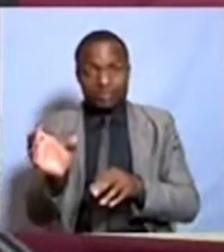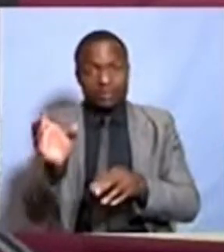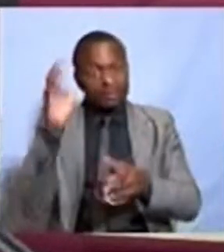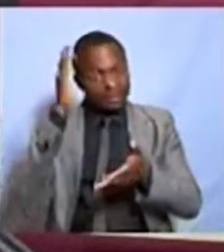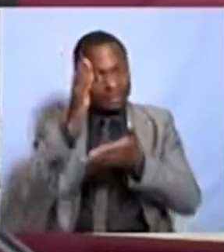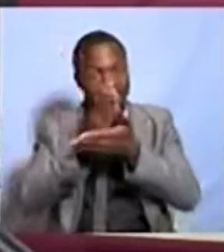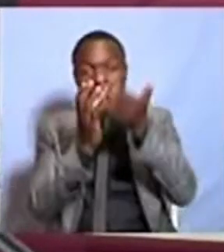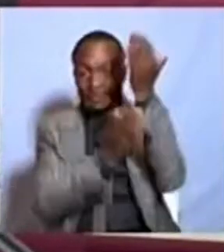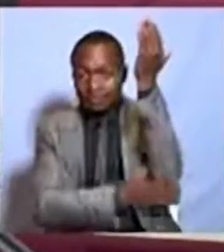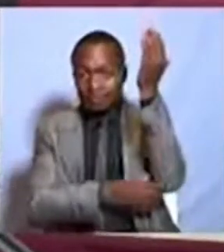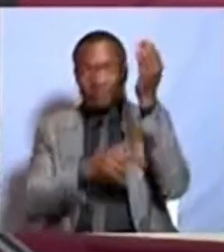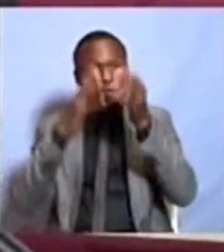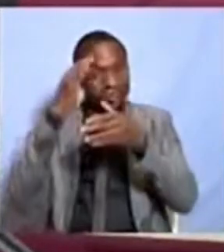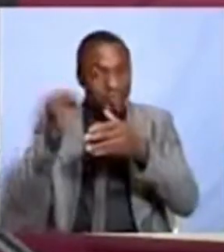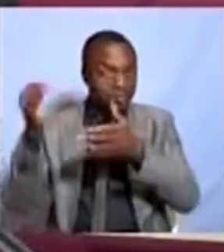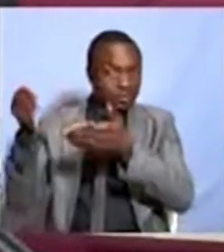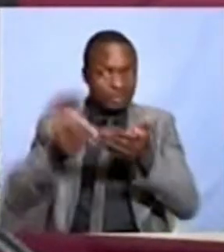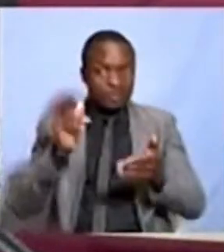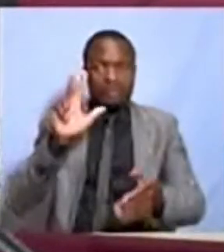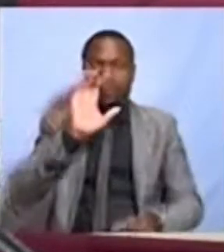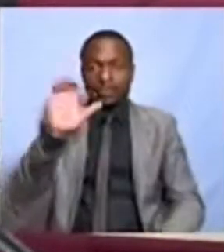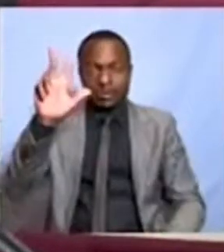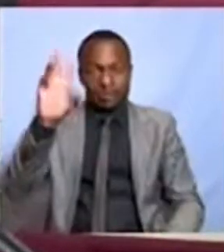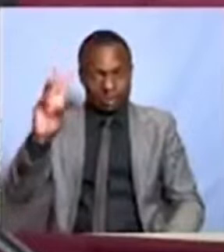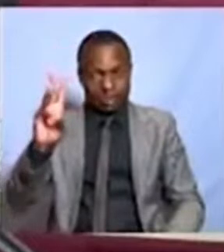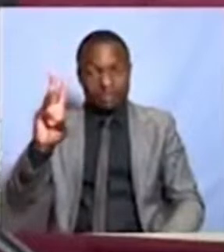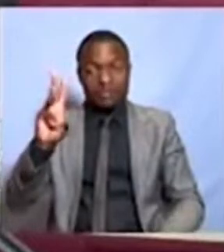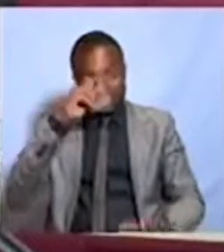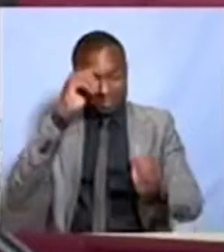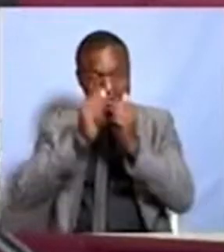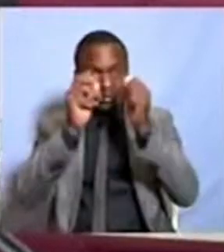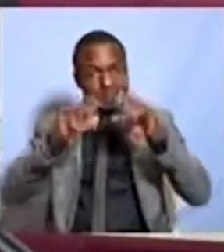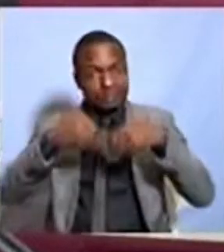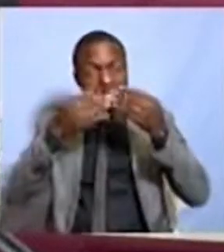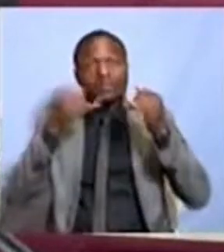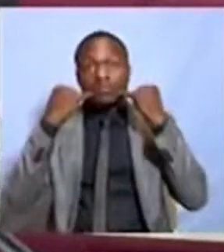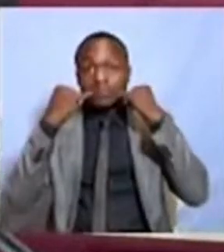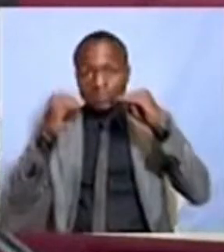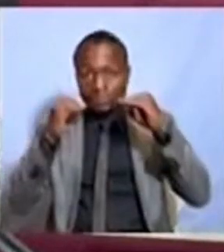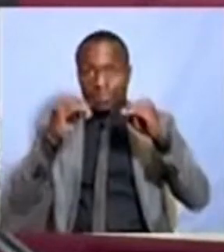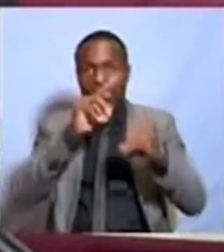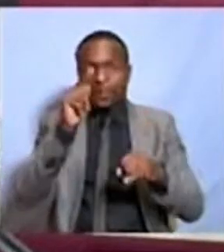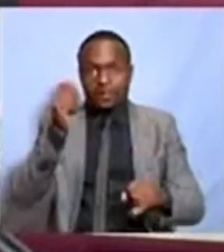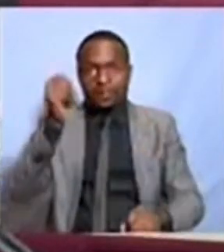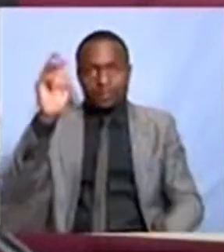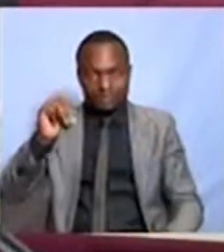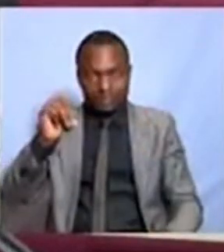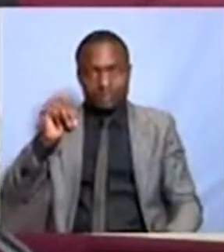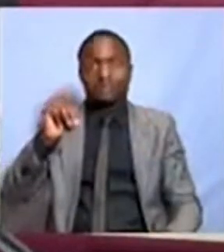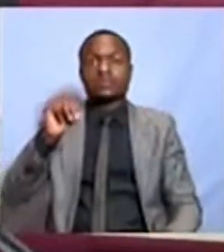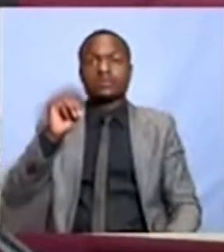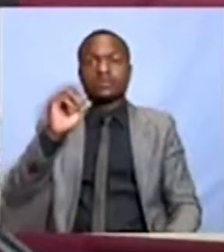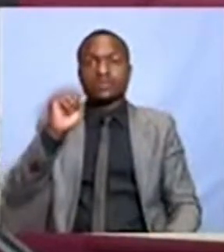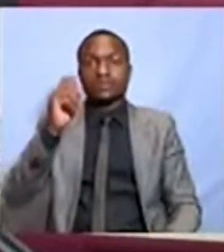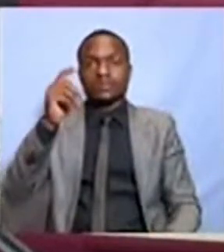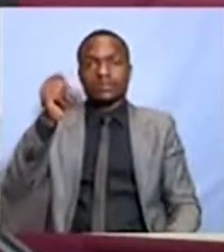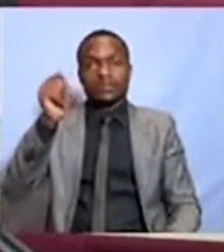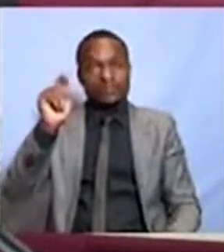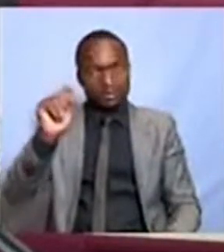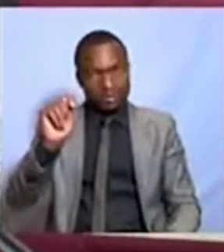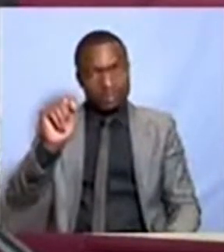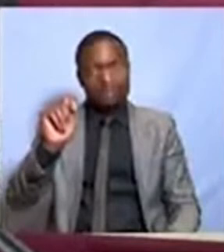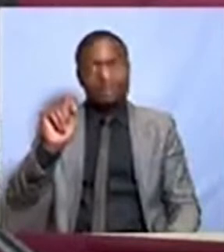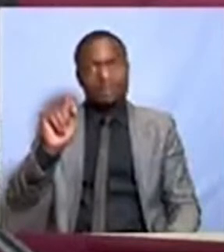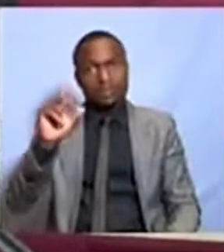up with the 336 is because we were given data from Zamstats, which we think are credible. We've been waiting for these statistics